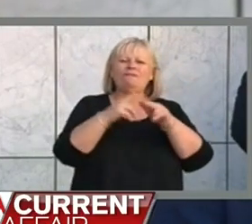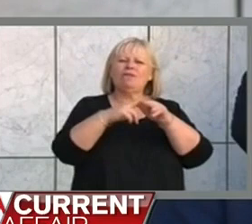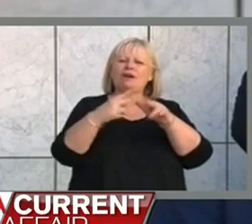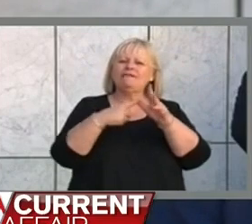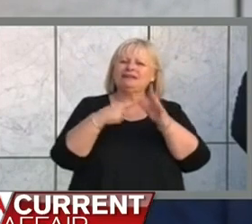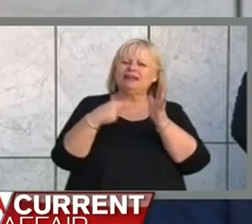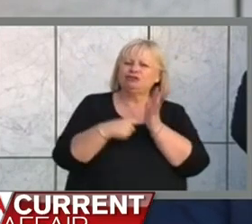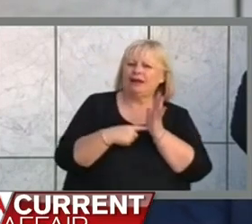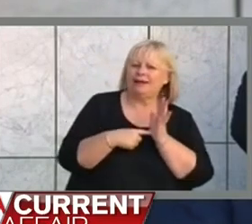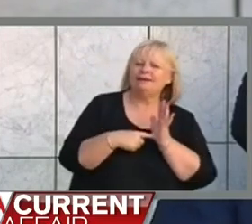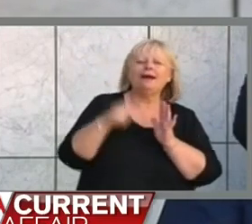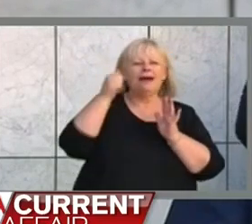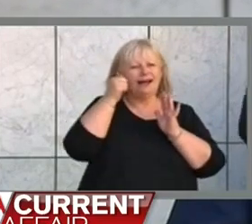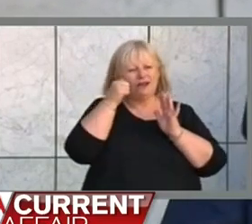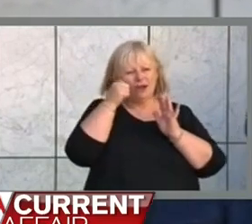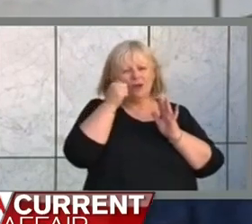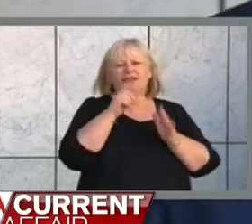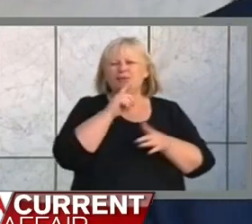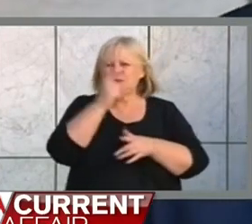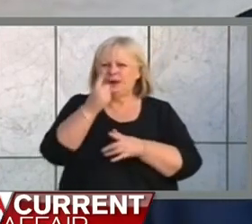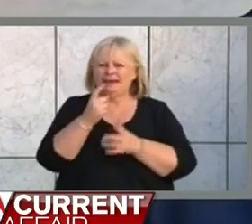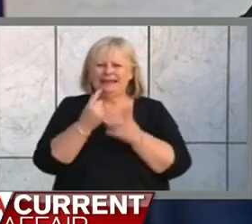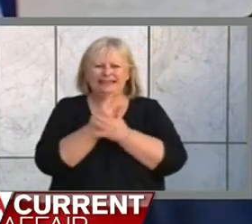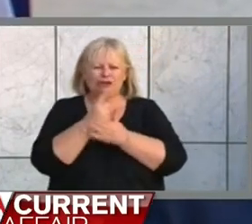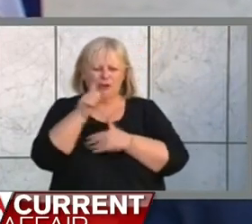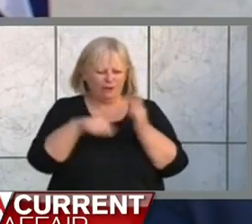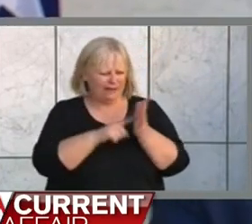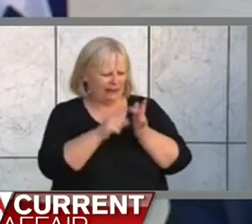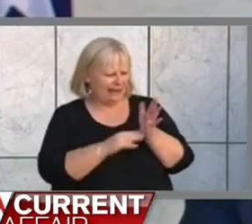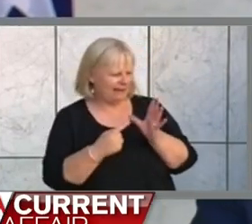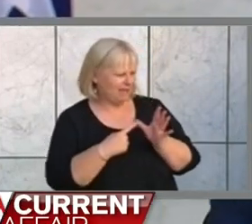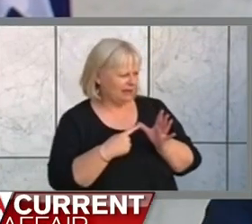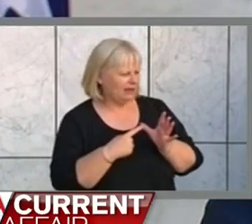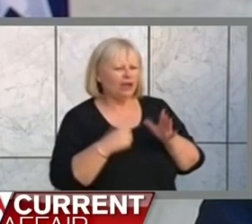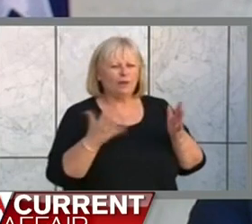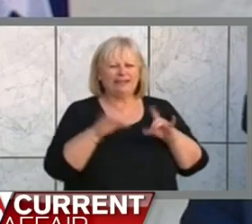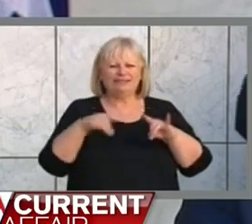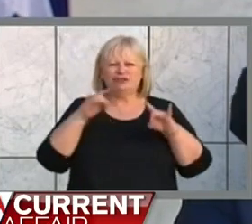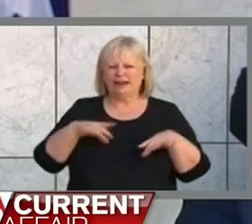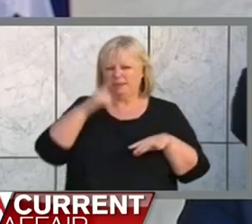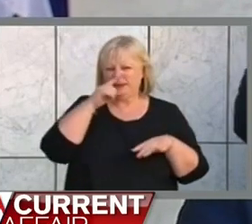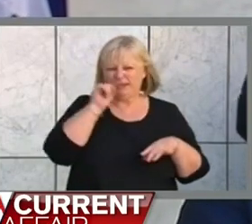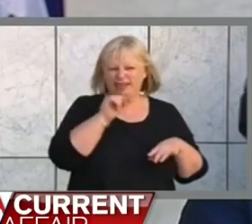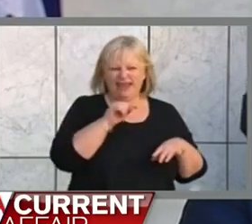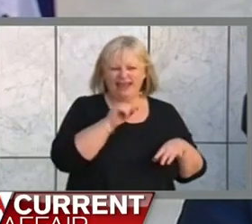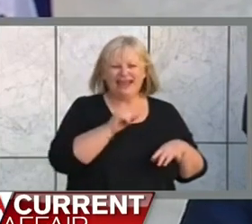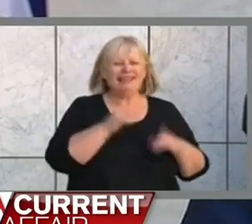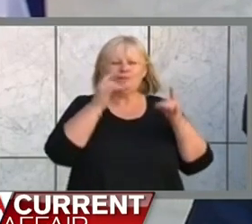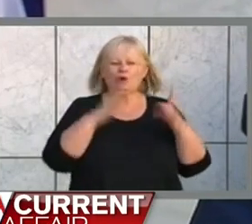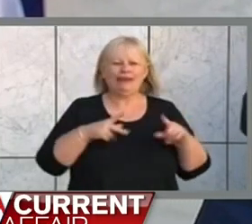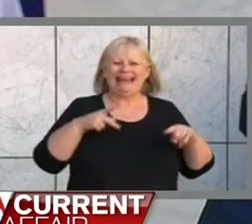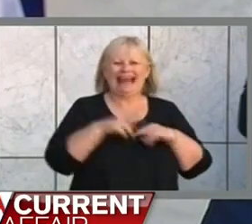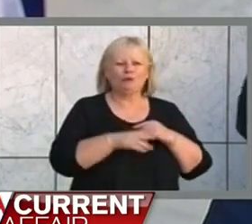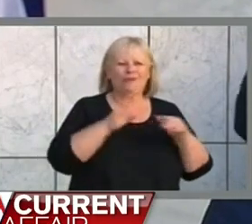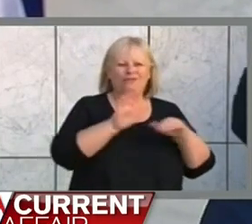I'm particularly aware of the issue that was raised with me yesterday around Lima, where there are Australians who in places which have already been cut off and you